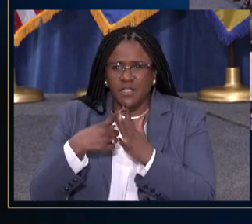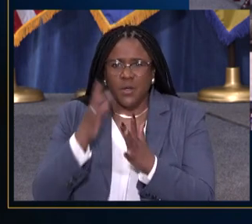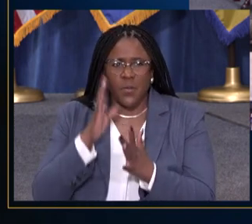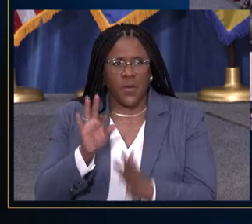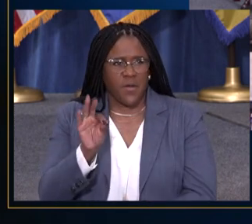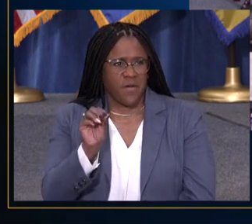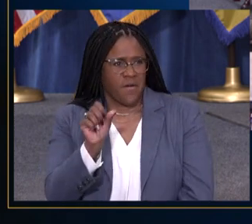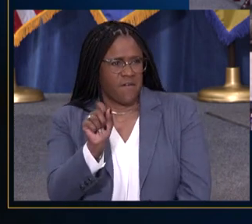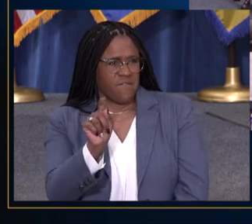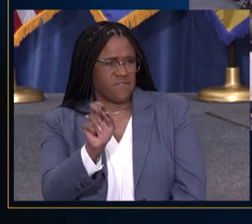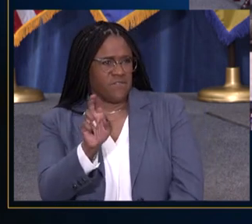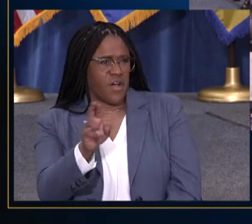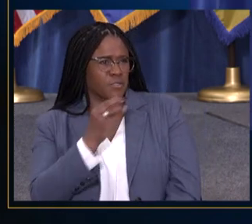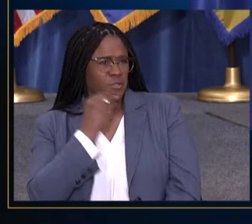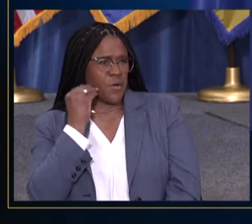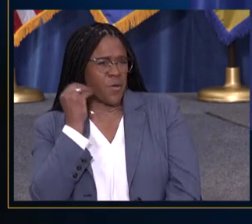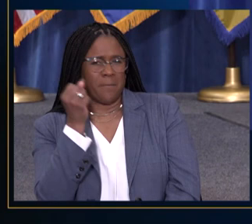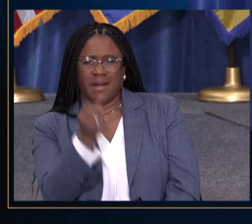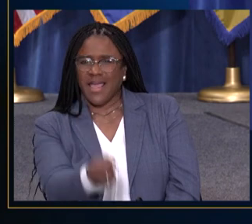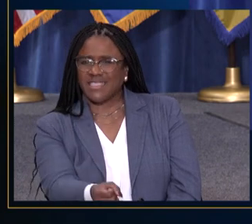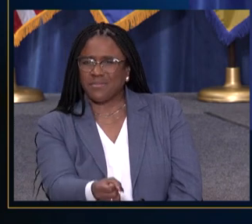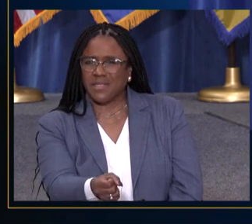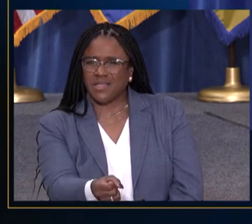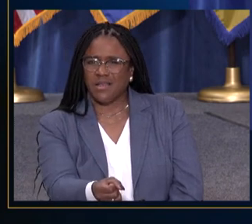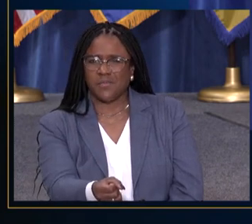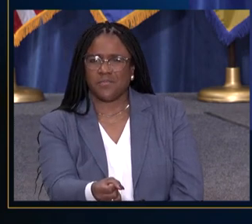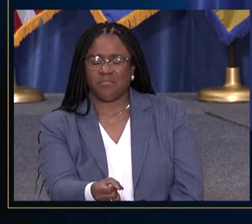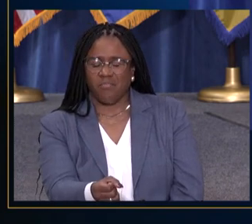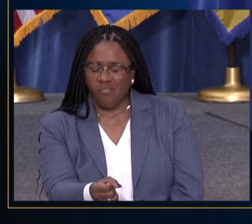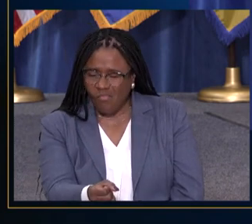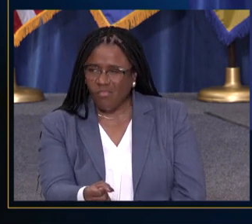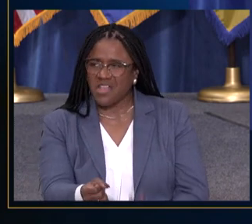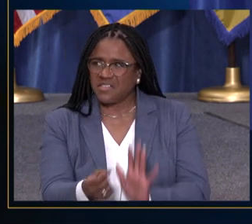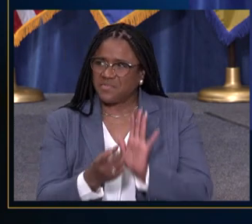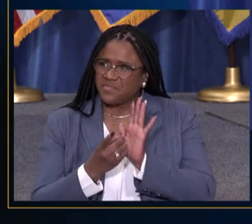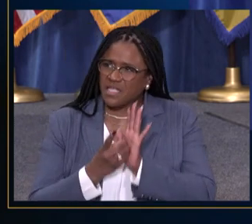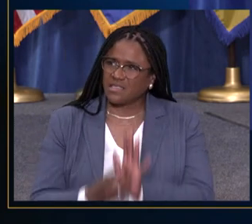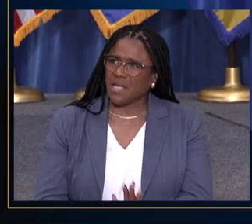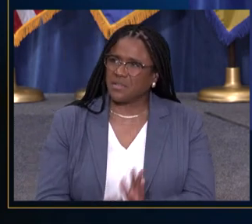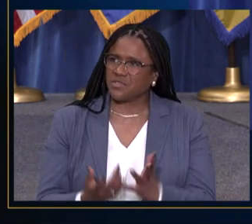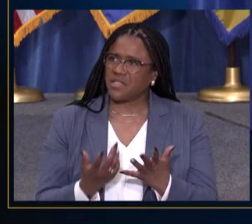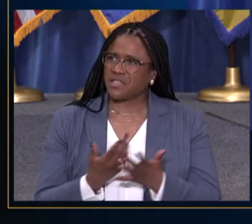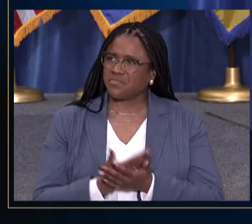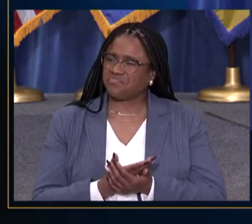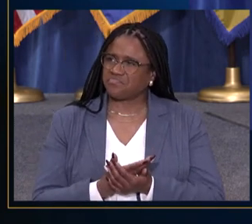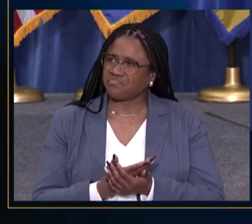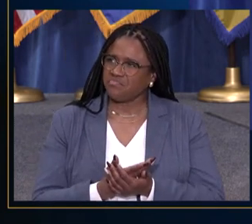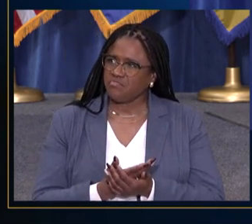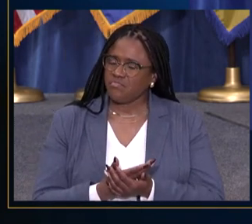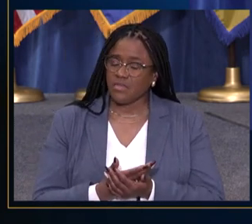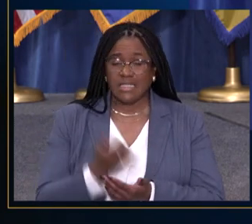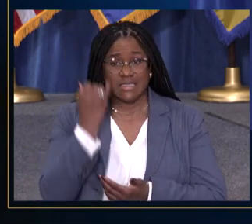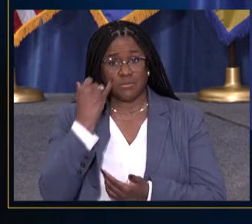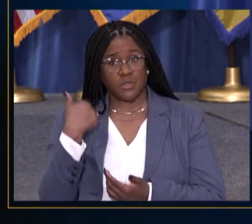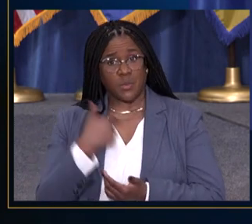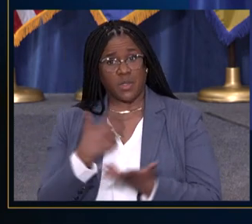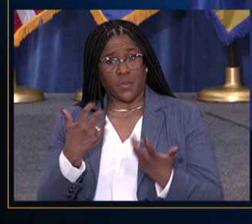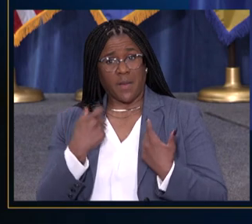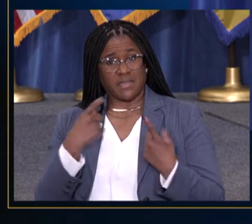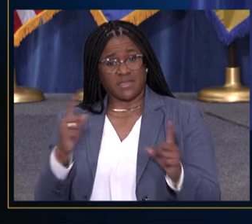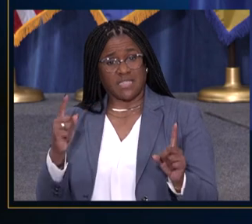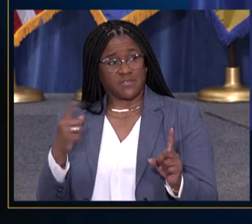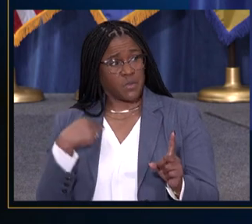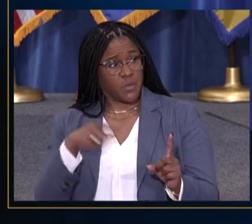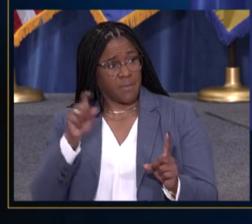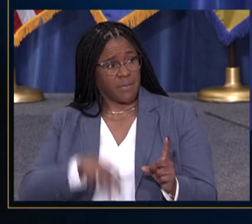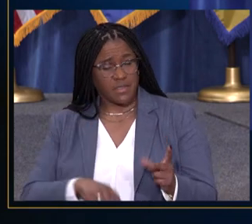foster home placement. And so I think that really demonstrates that we are understanding that if we are truly going to be successful, we have